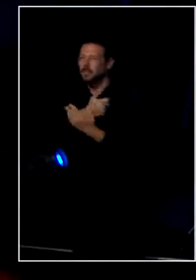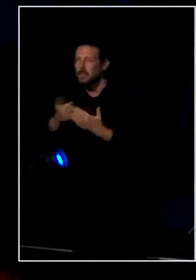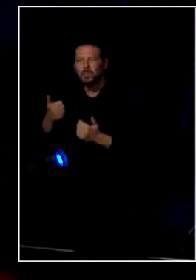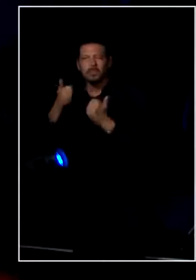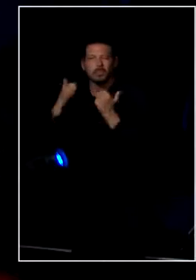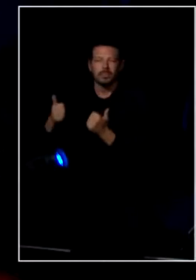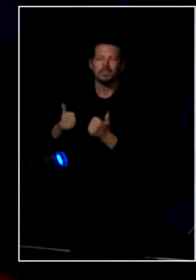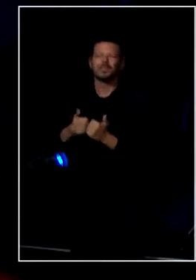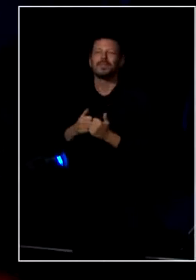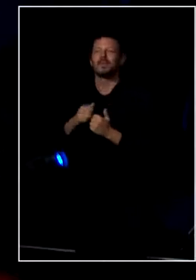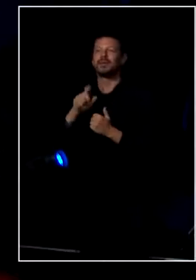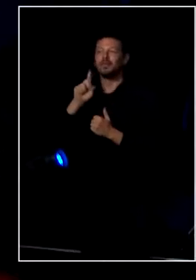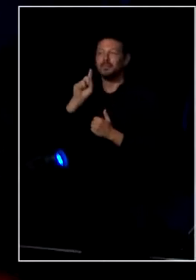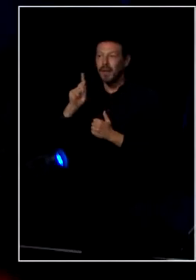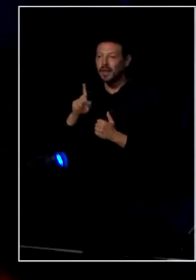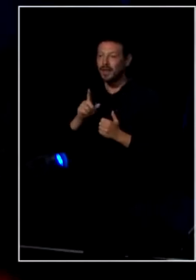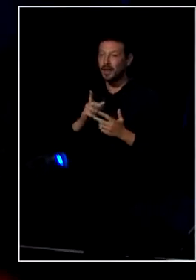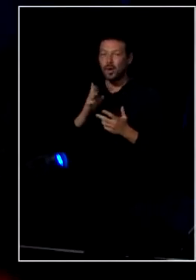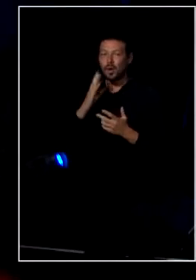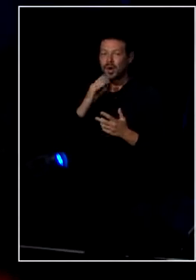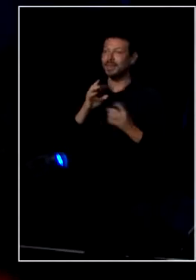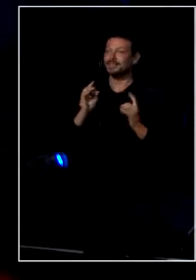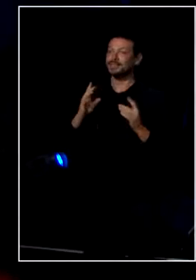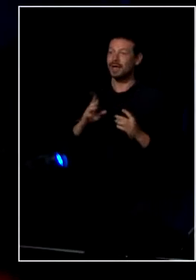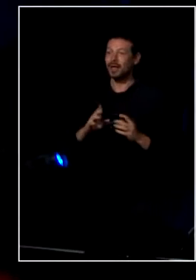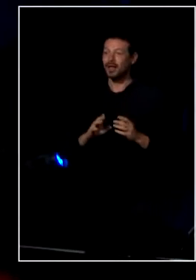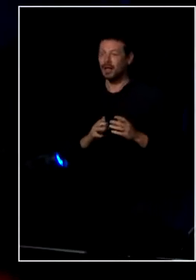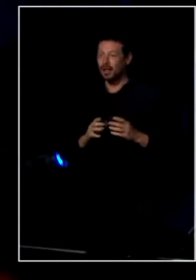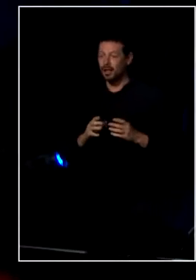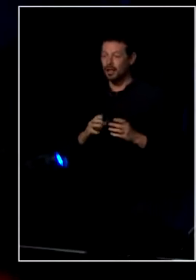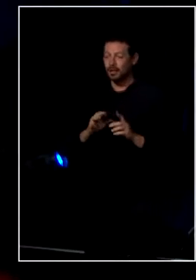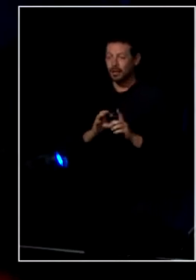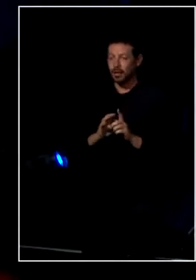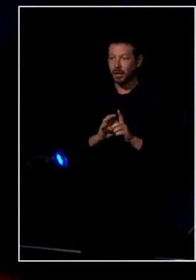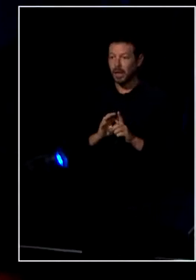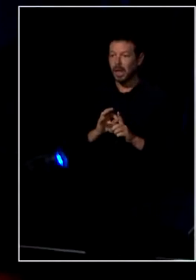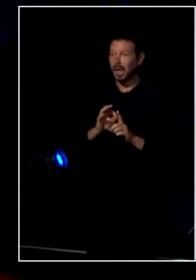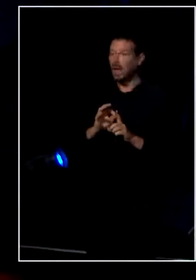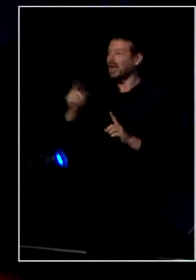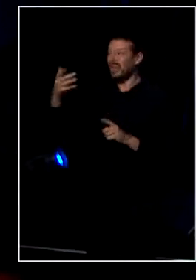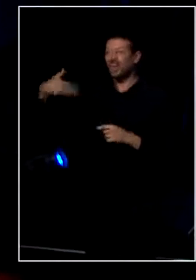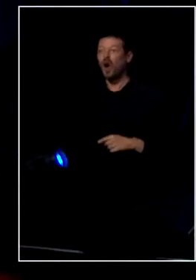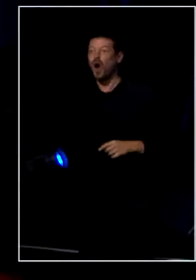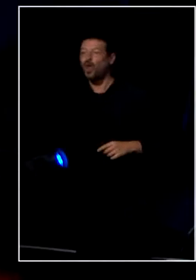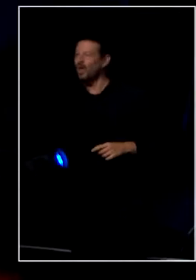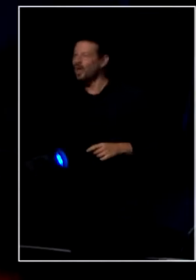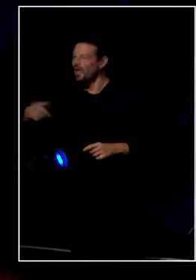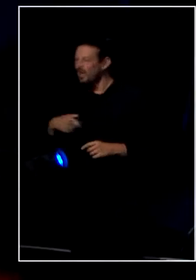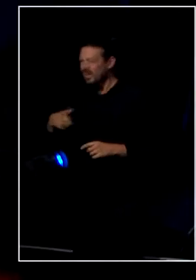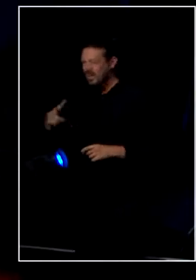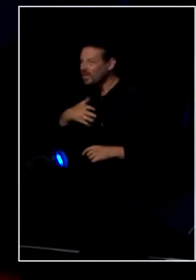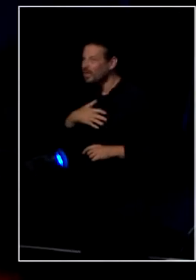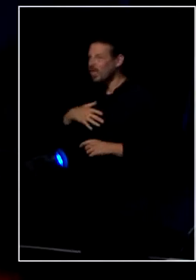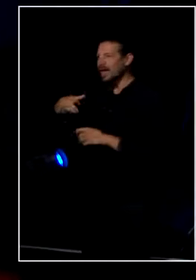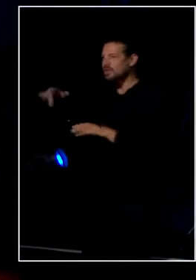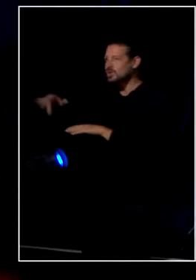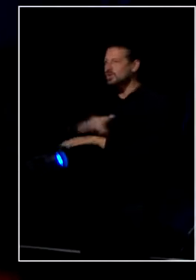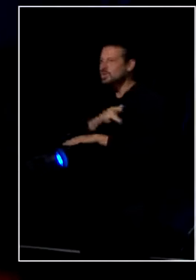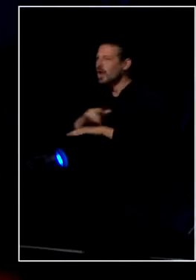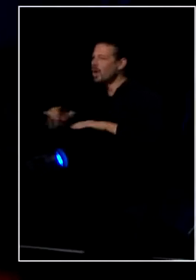time. But then when I got better, people disappear. And it's like, you just liked the drama.